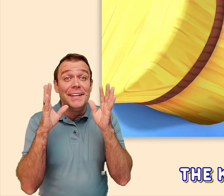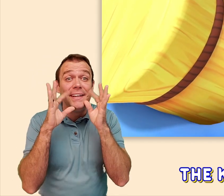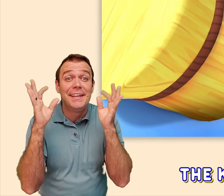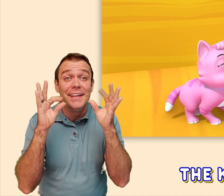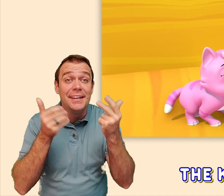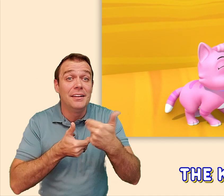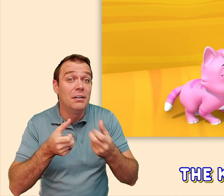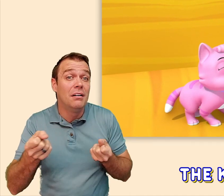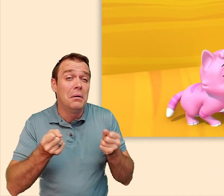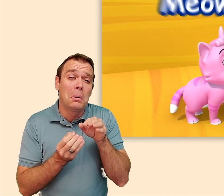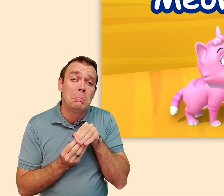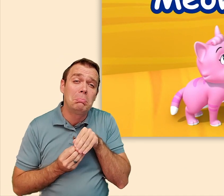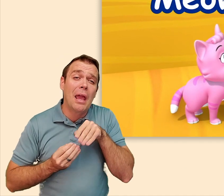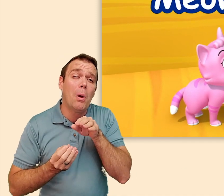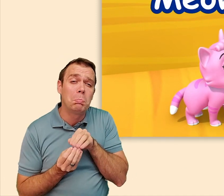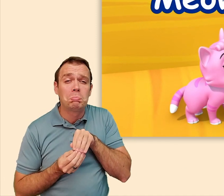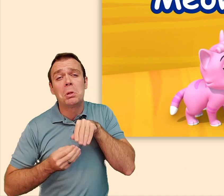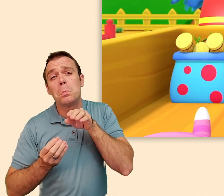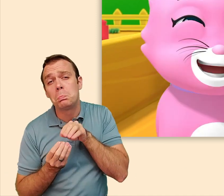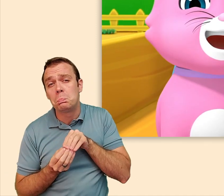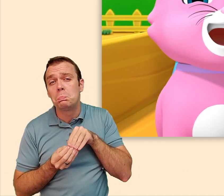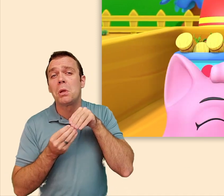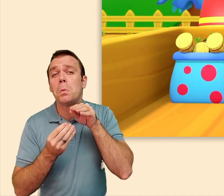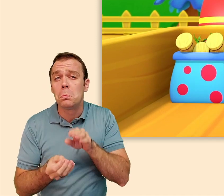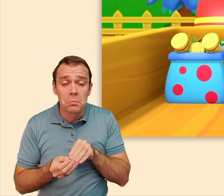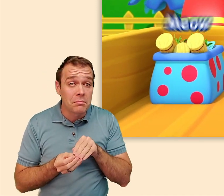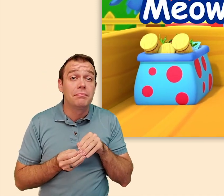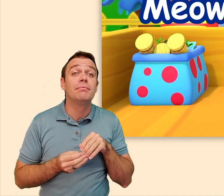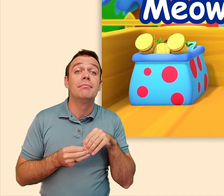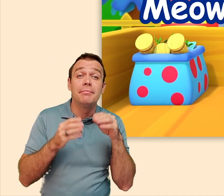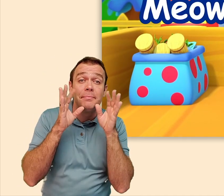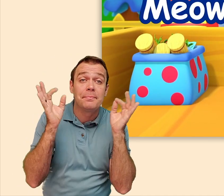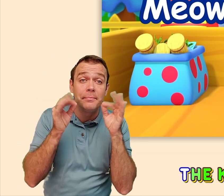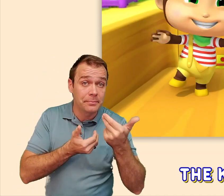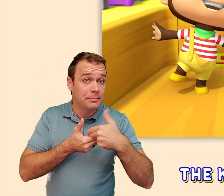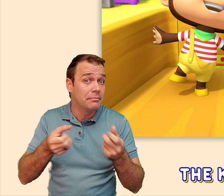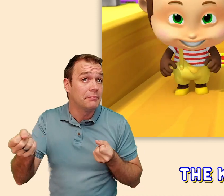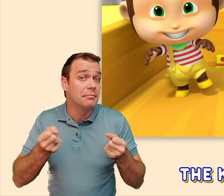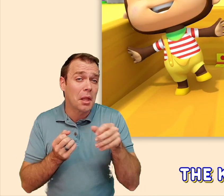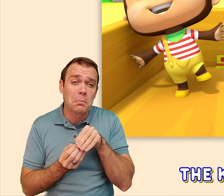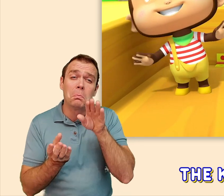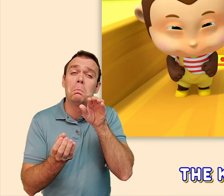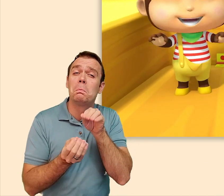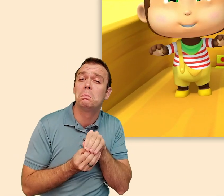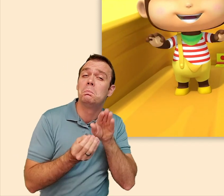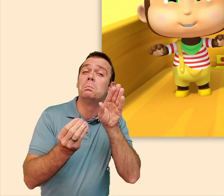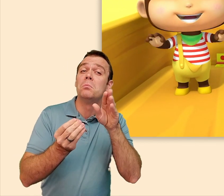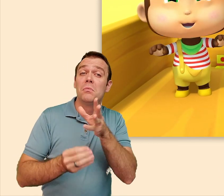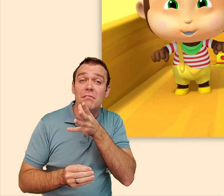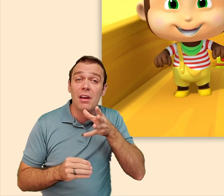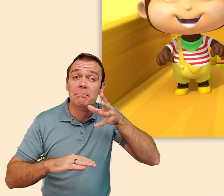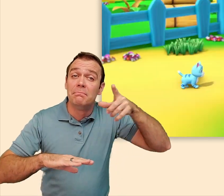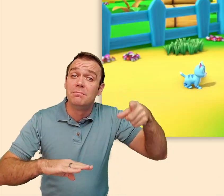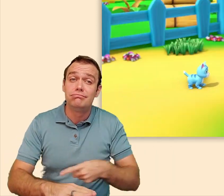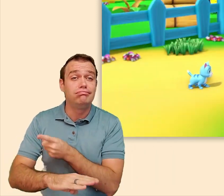The kitty on the tractor goes meow meow meow meow meow meow meow meow meow. The kitty on the tractor goes meow meow